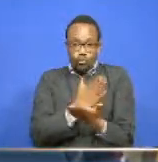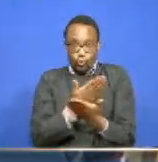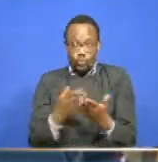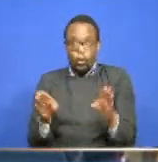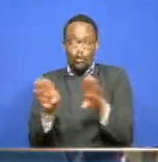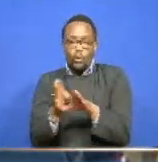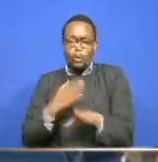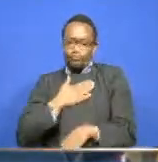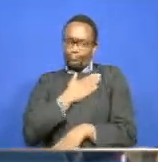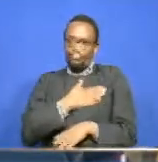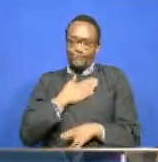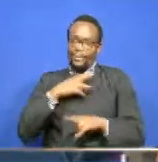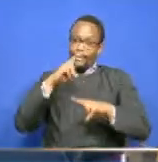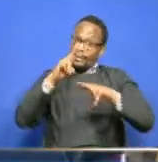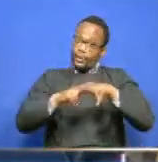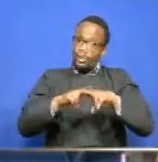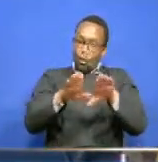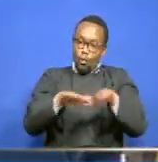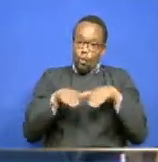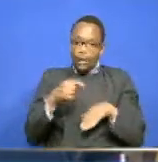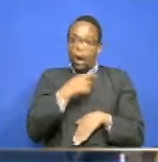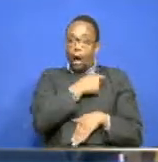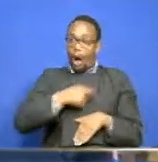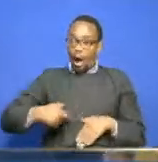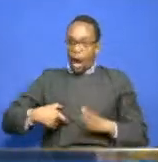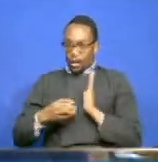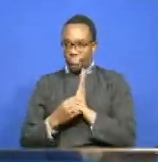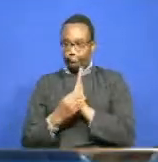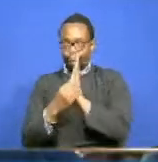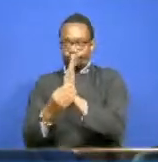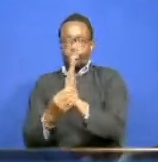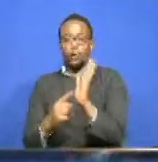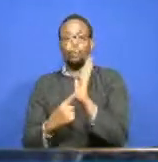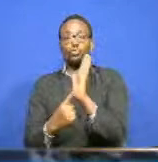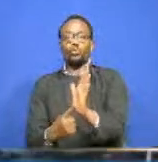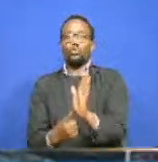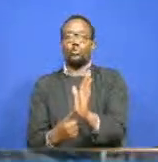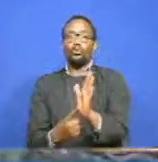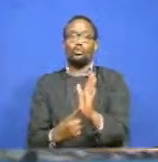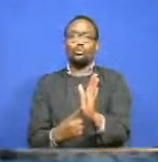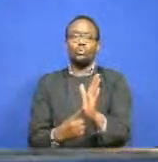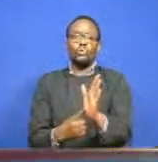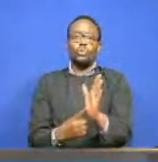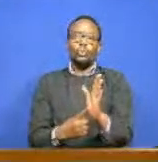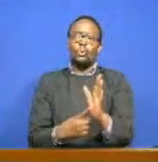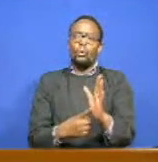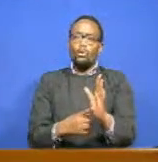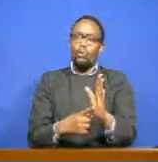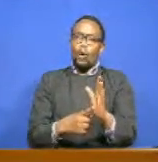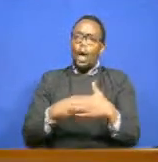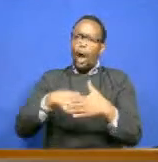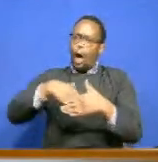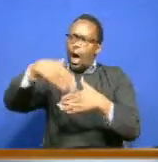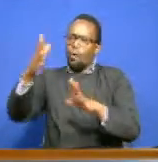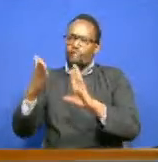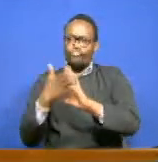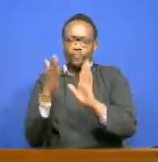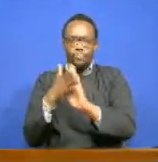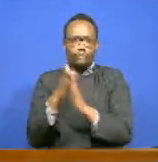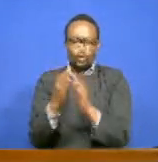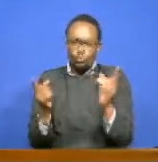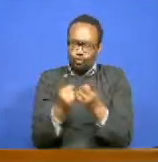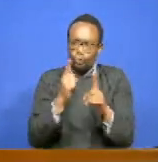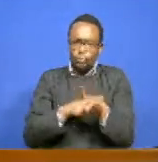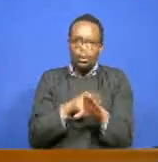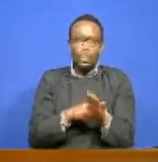seated and wait for the ushers to direct you. Leave the compound within the shortest time so that we